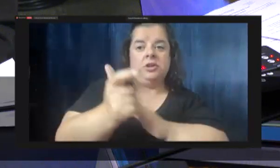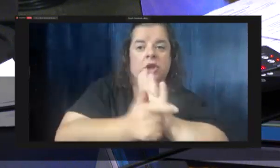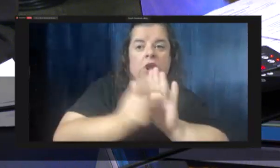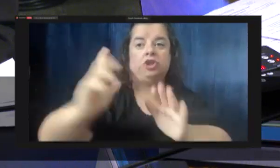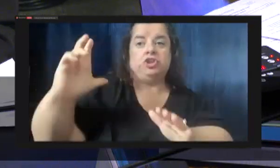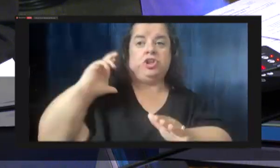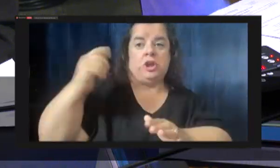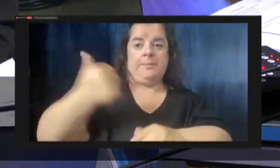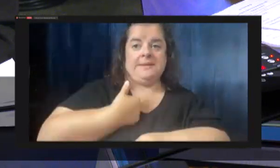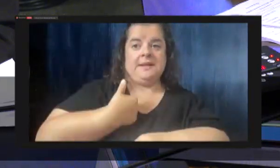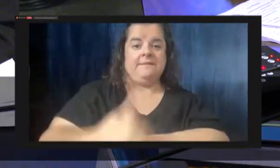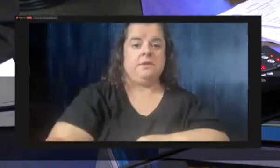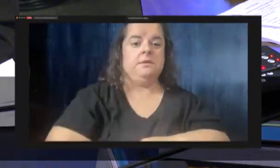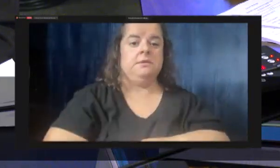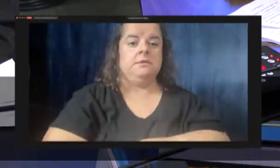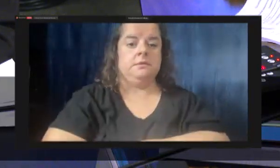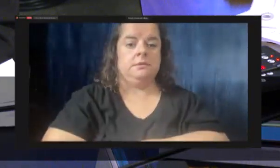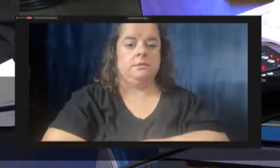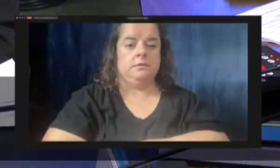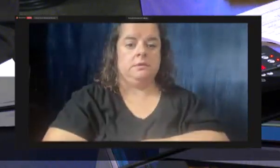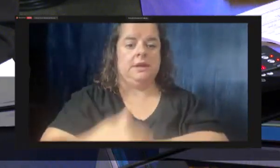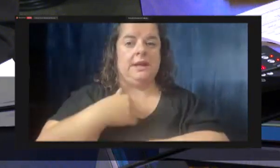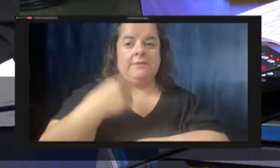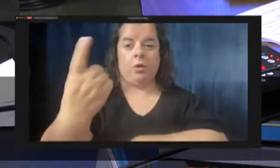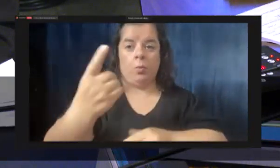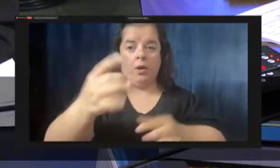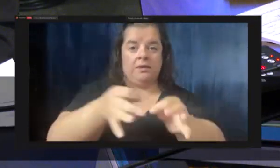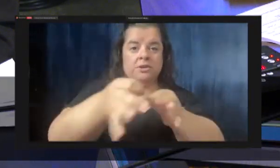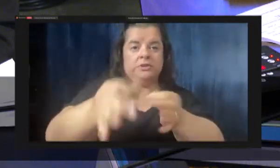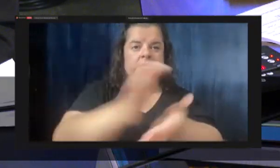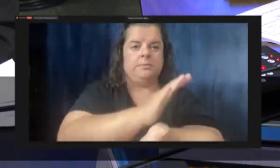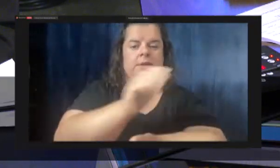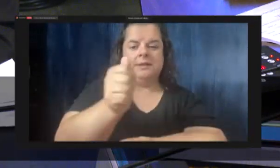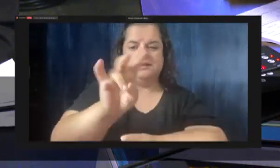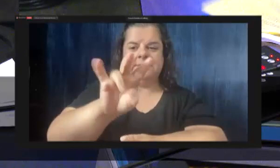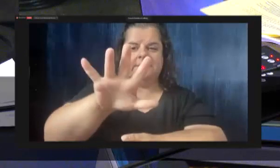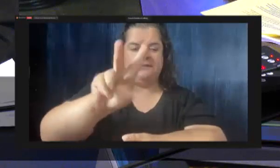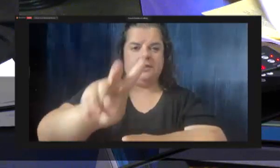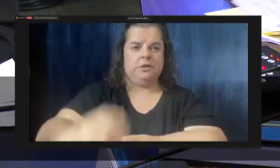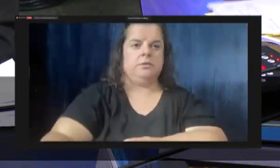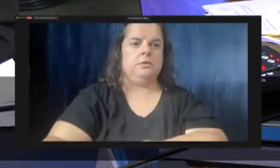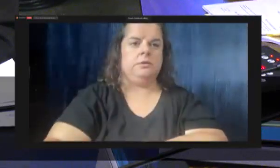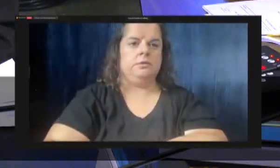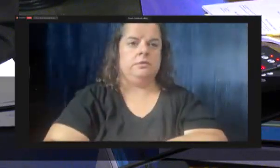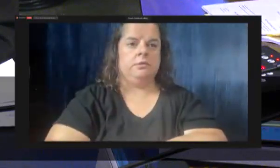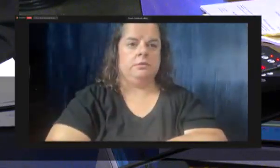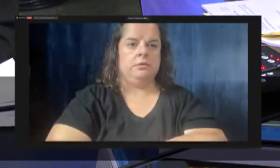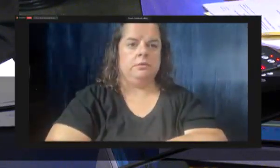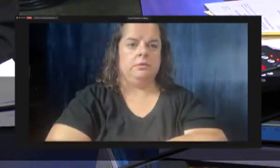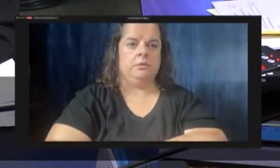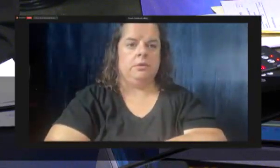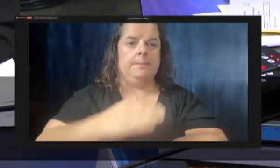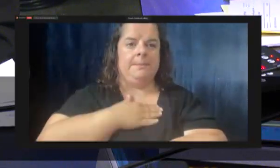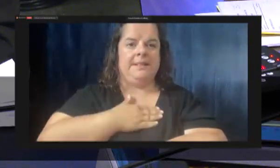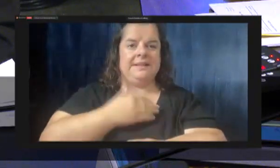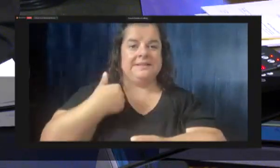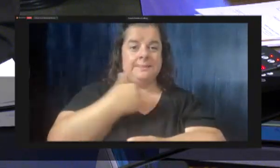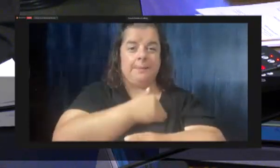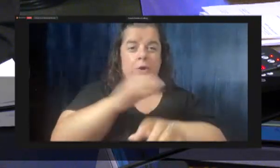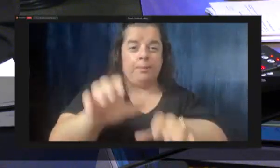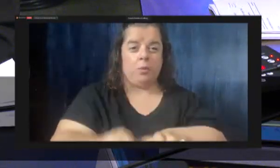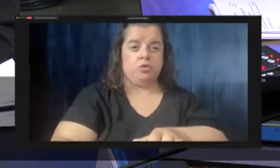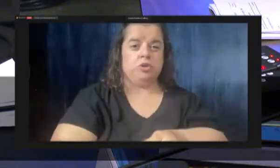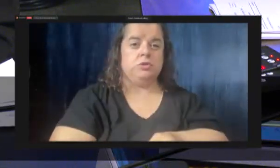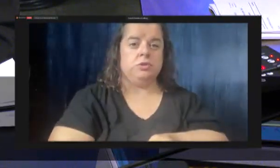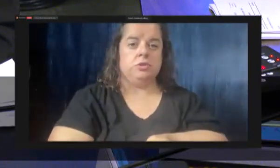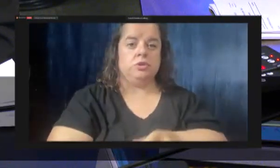myself. We have our one deferred paper bill 1752. I'll ask for a member to make a motion to hold